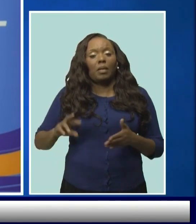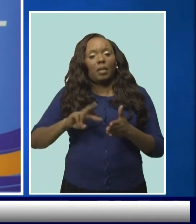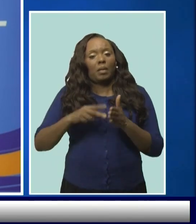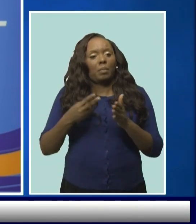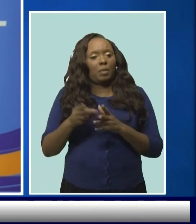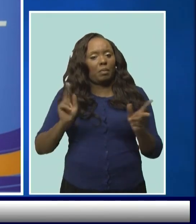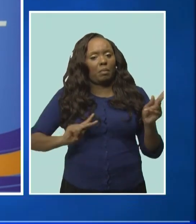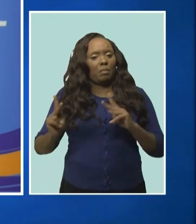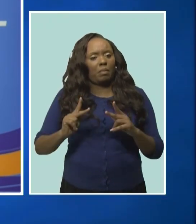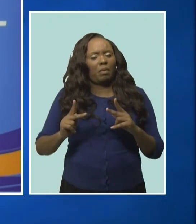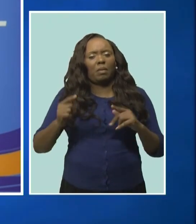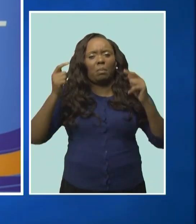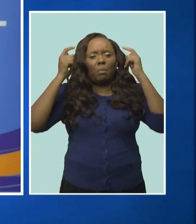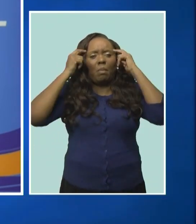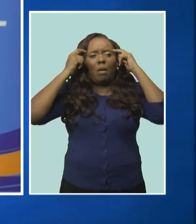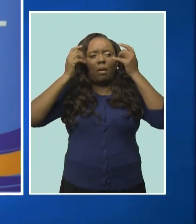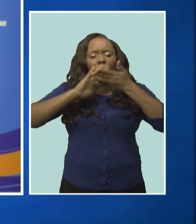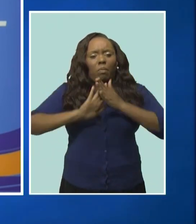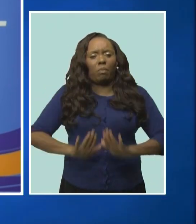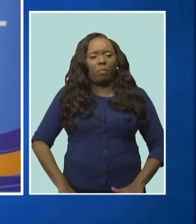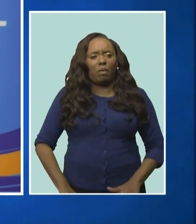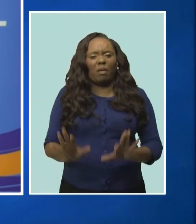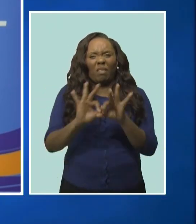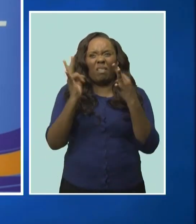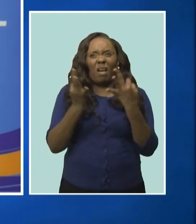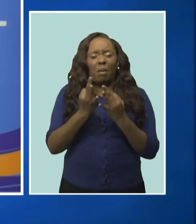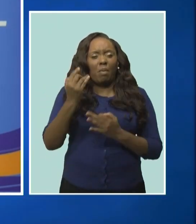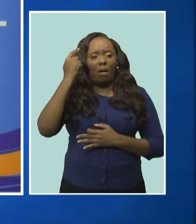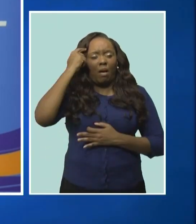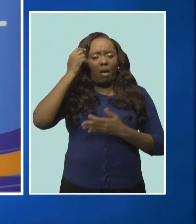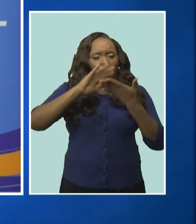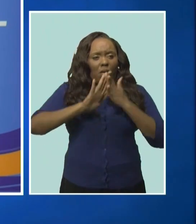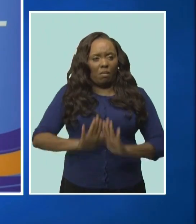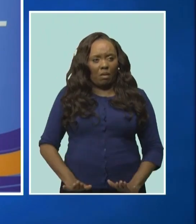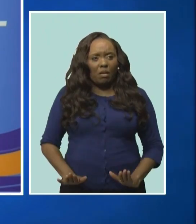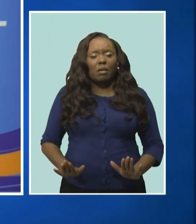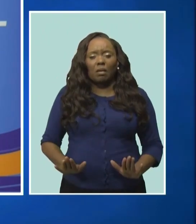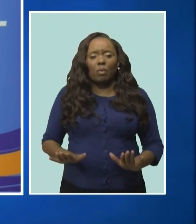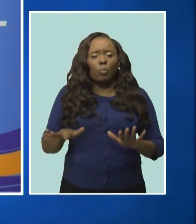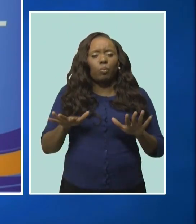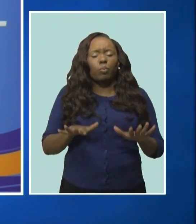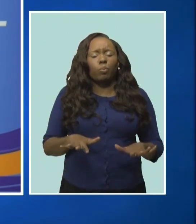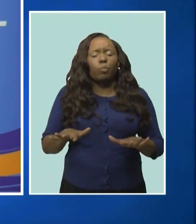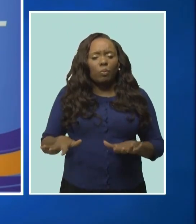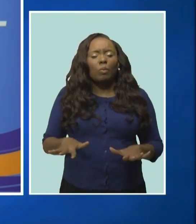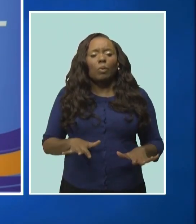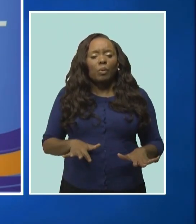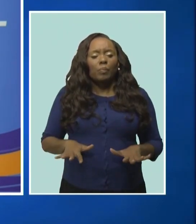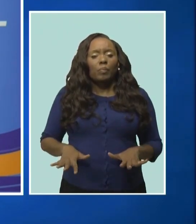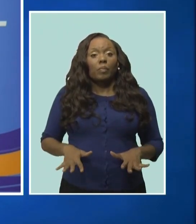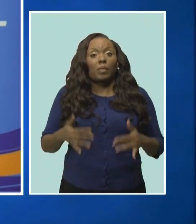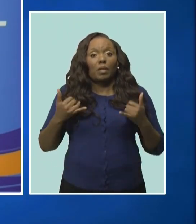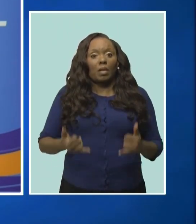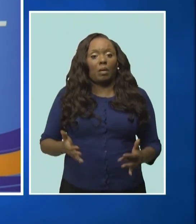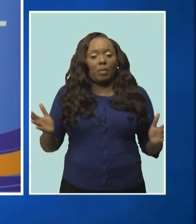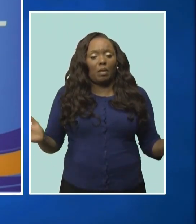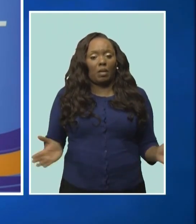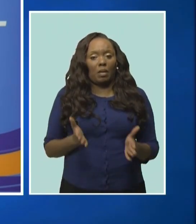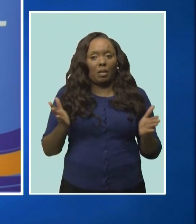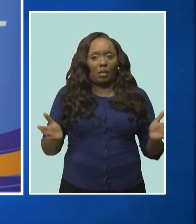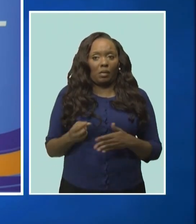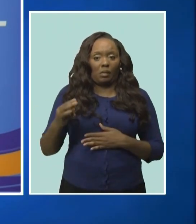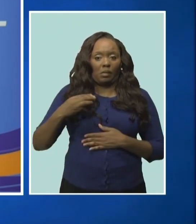mind, not only them, but their families as well. And we are in the process of encouraging our members